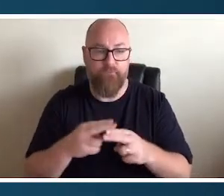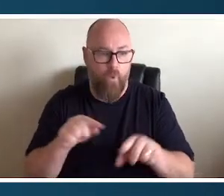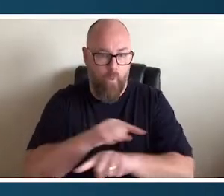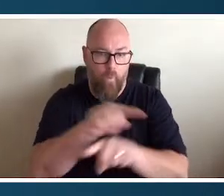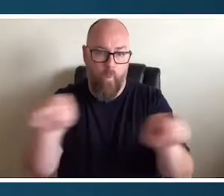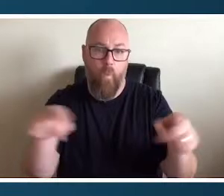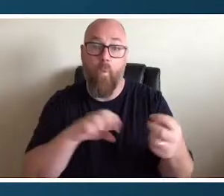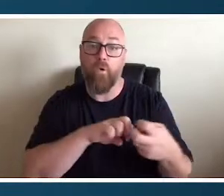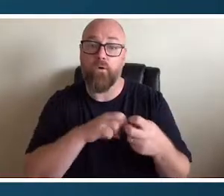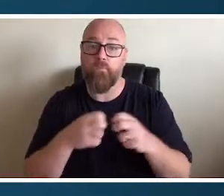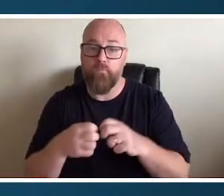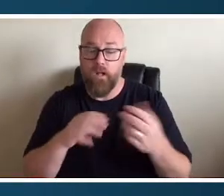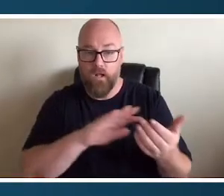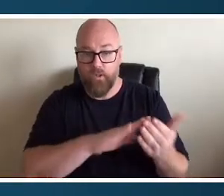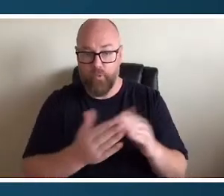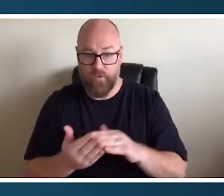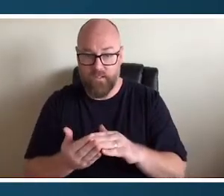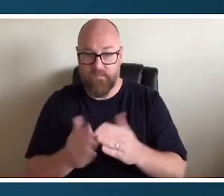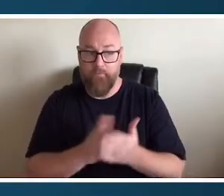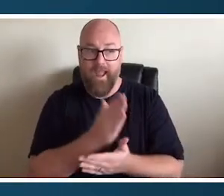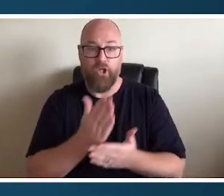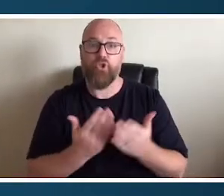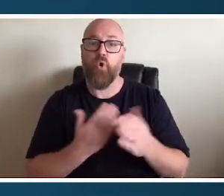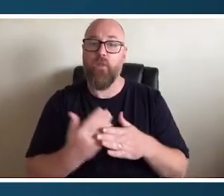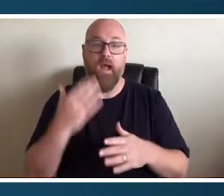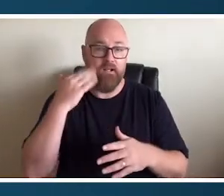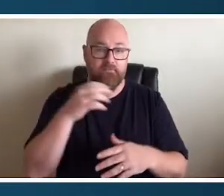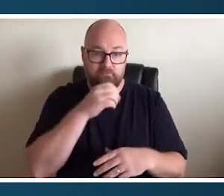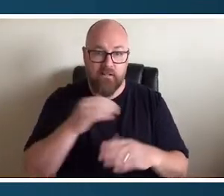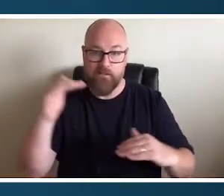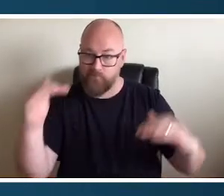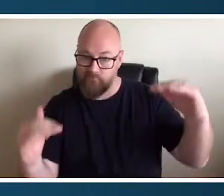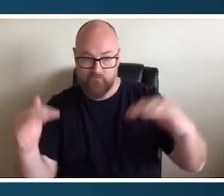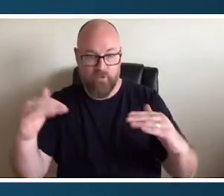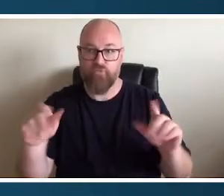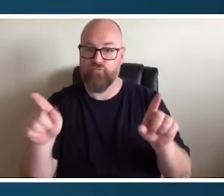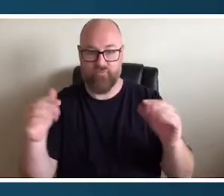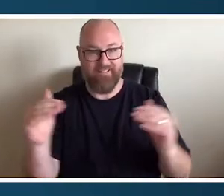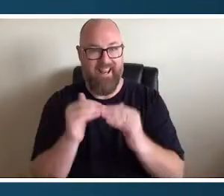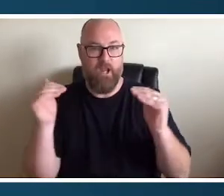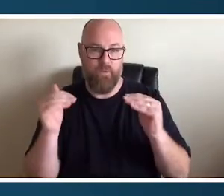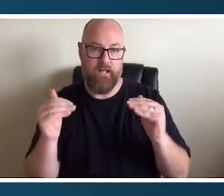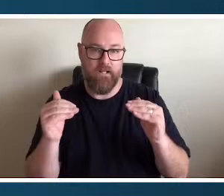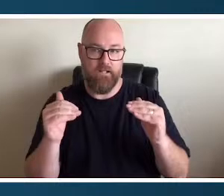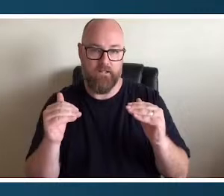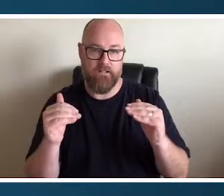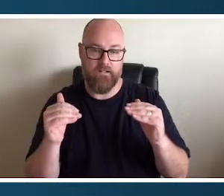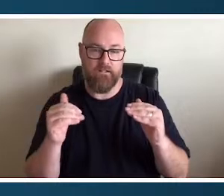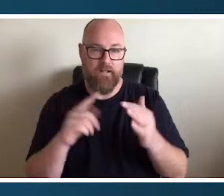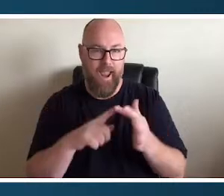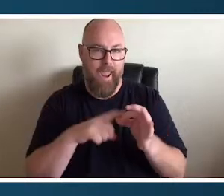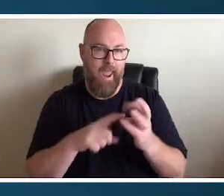make sure that gender imbalances and gender equity is at the top of the agenda.